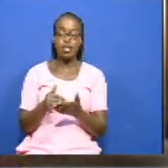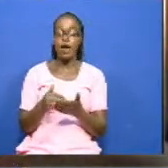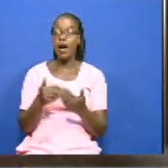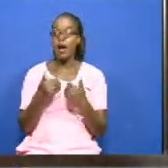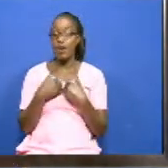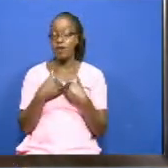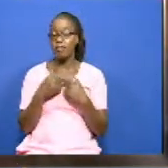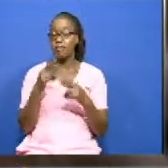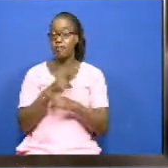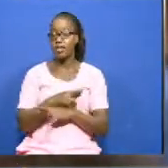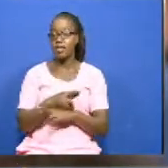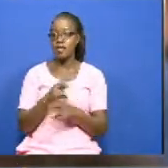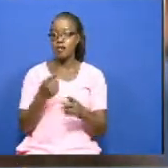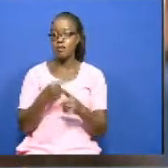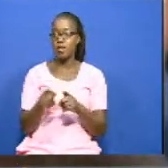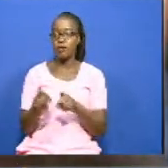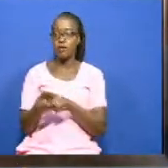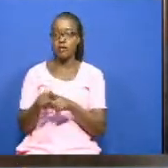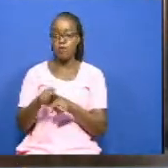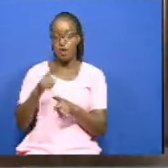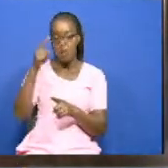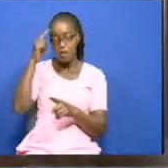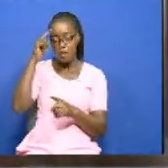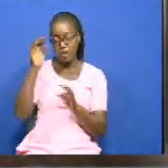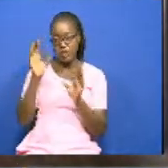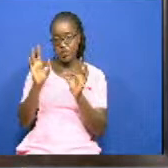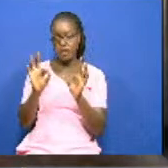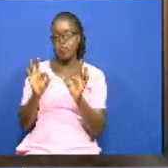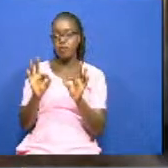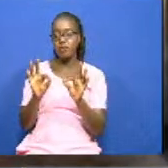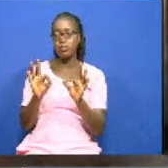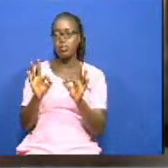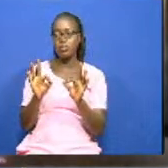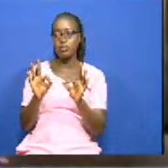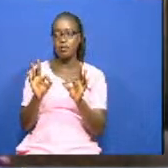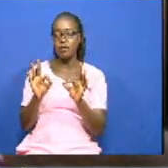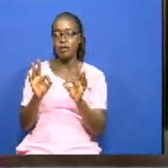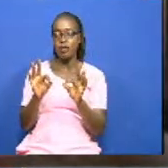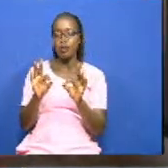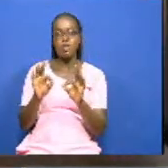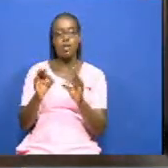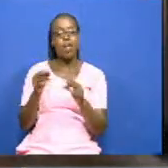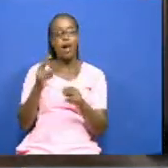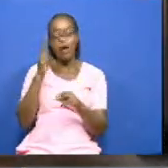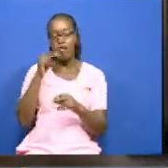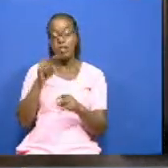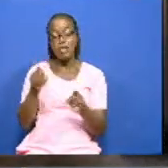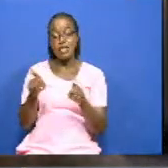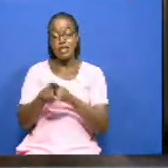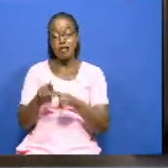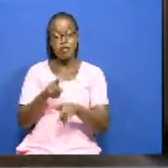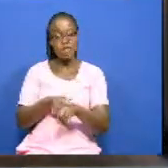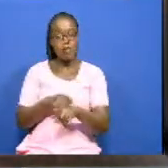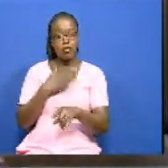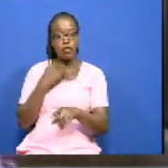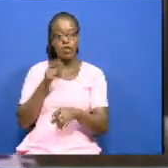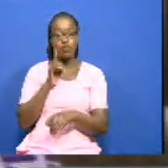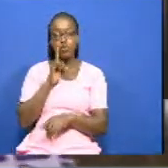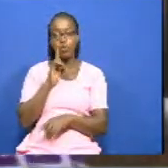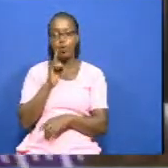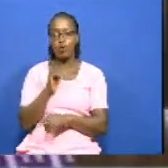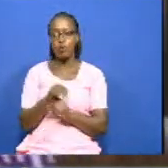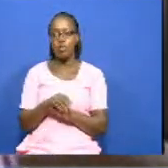rest, but also keep our minds sharp. I'm looking forward, once again, to looking at the film tomorrow, do all-around-the-clock